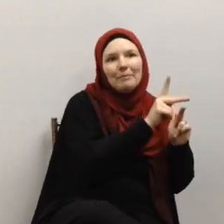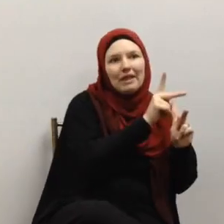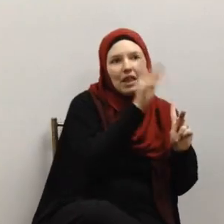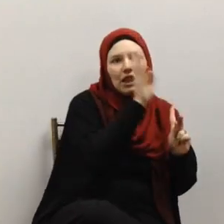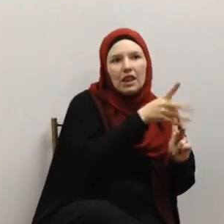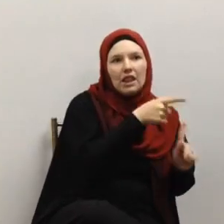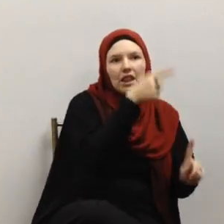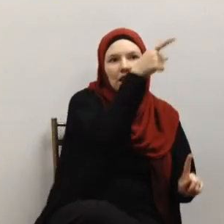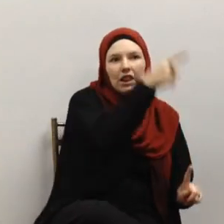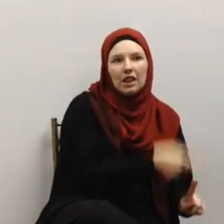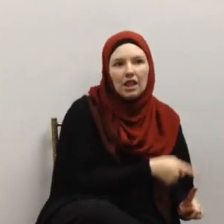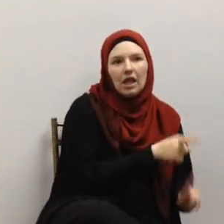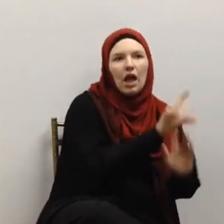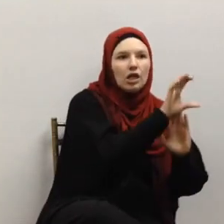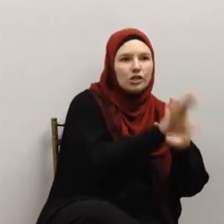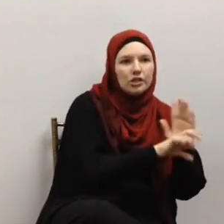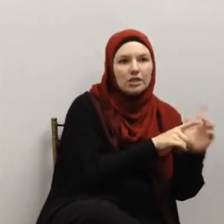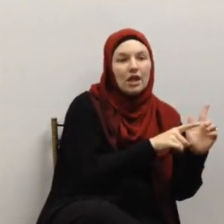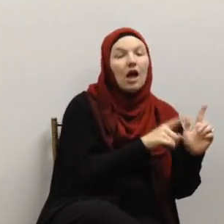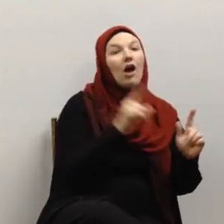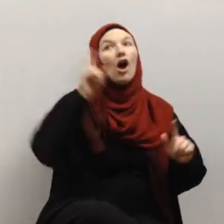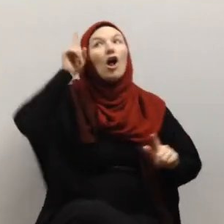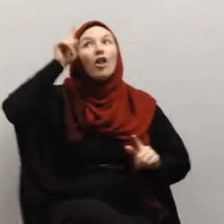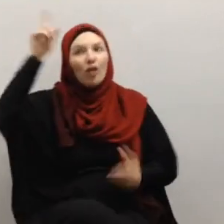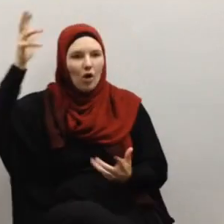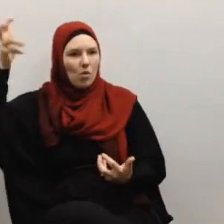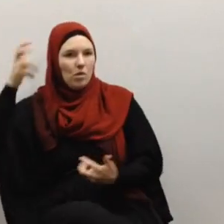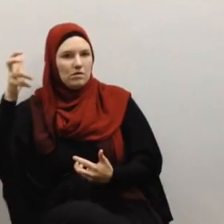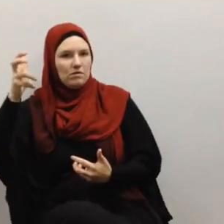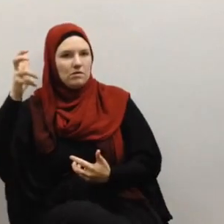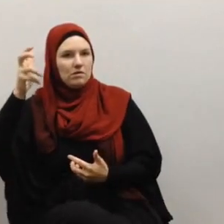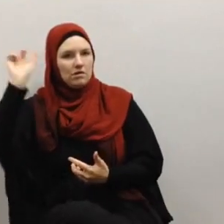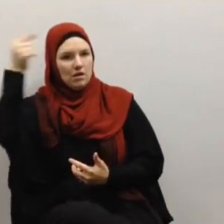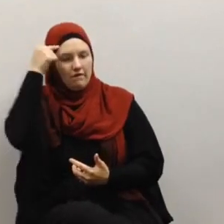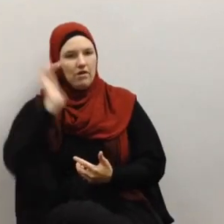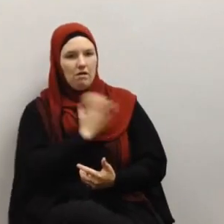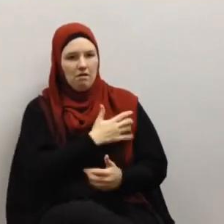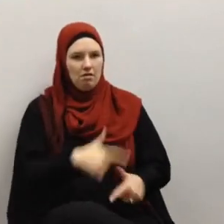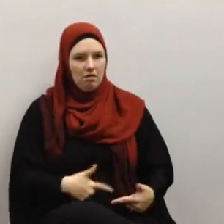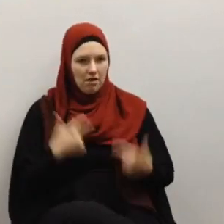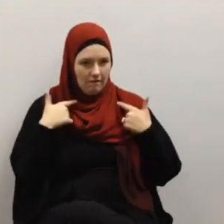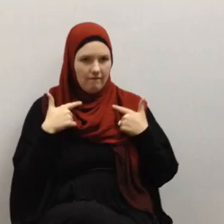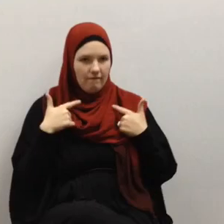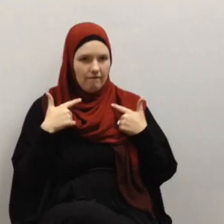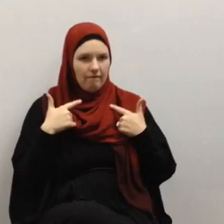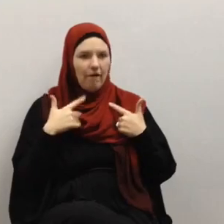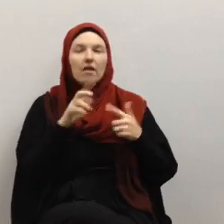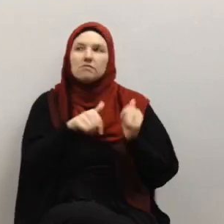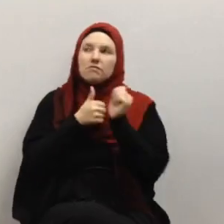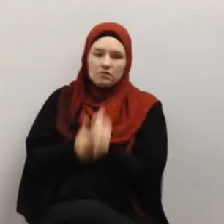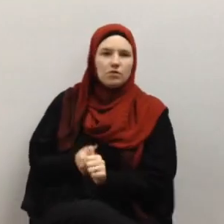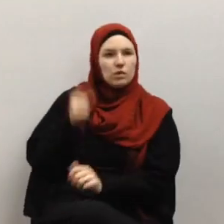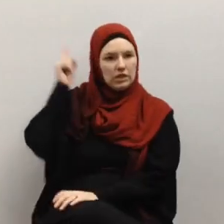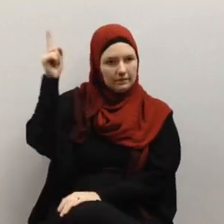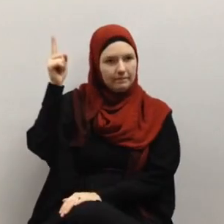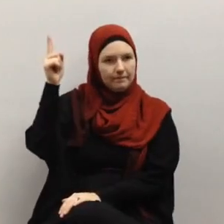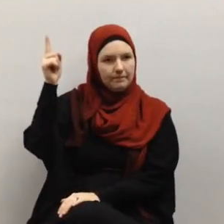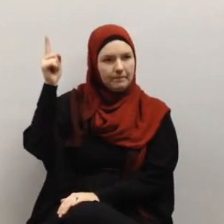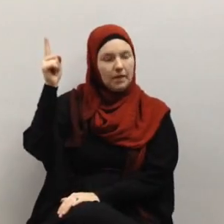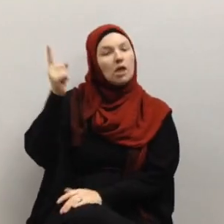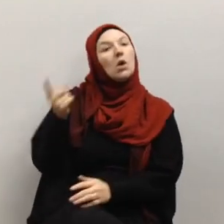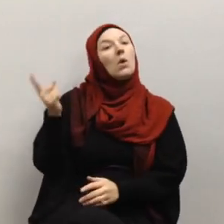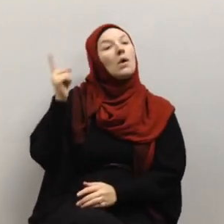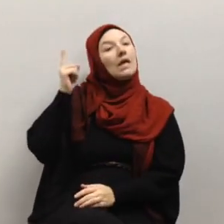Allah wants to govern and rule our life by our submission to Him. So it's giving us the freedom